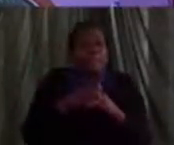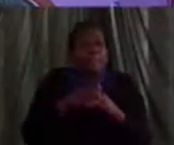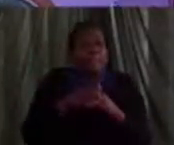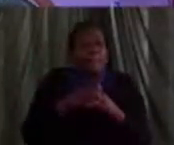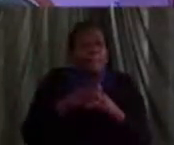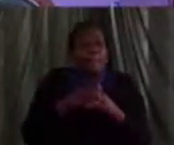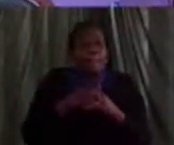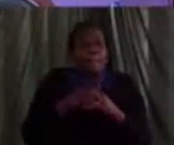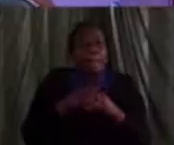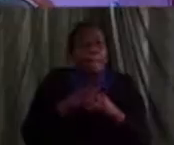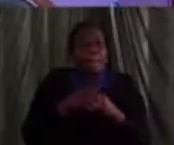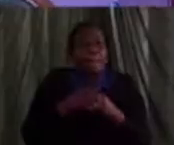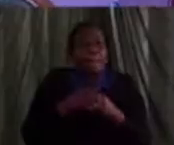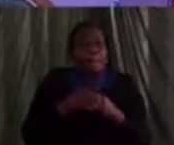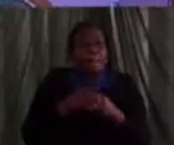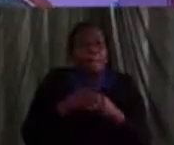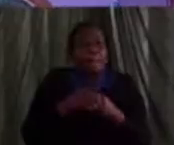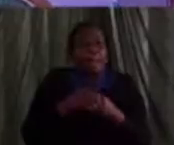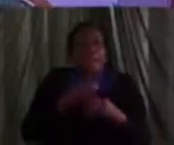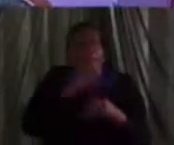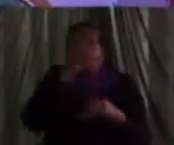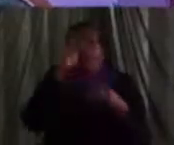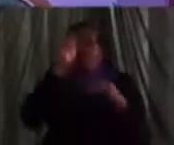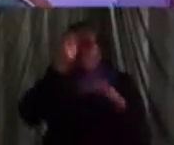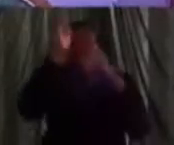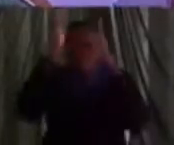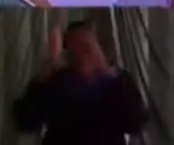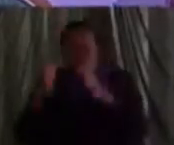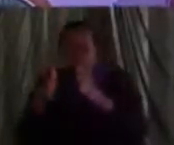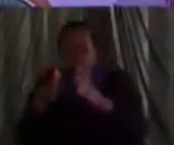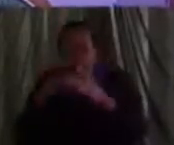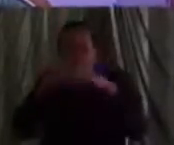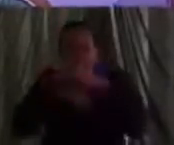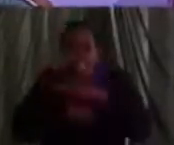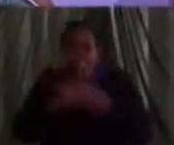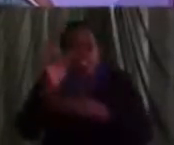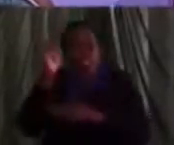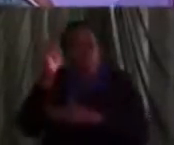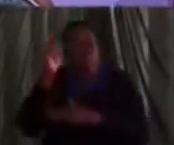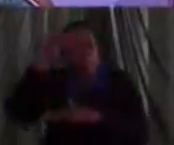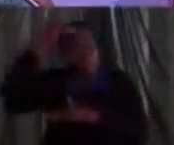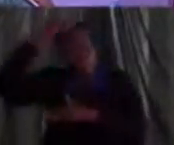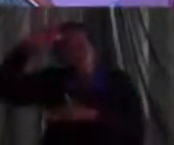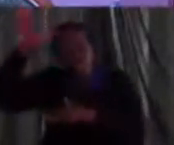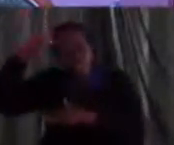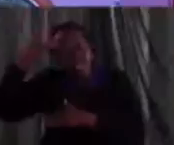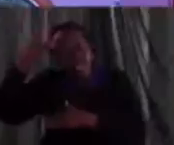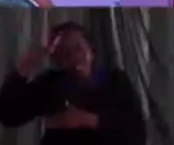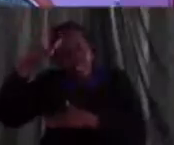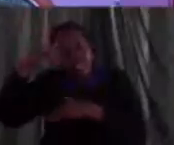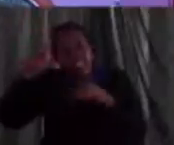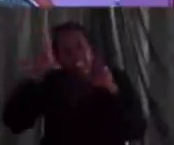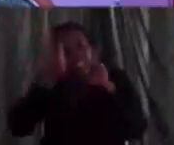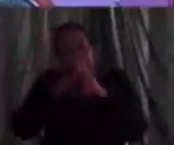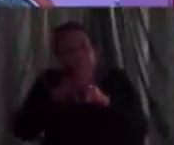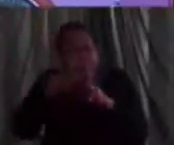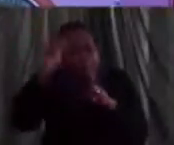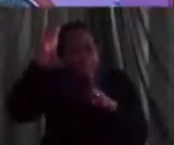some teacher of mine at Nairobi University, and an advocate who